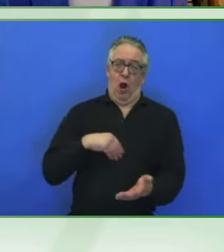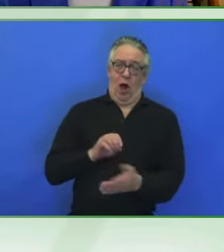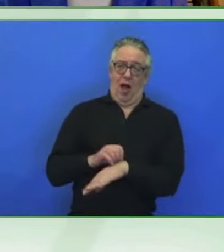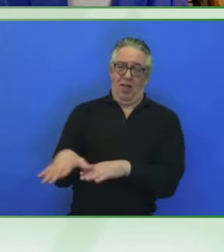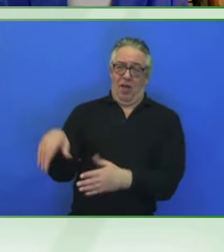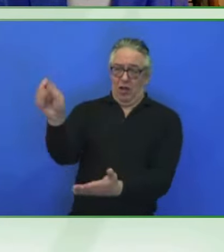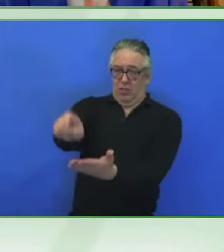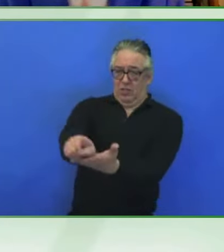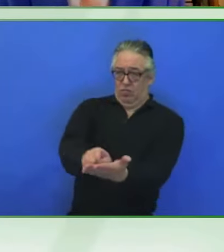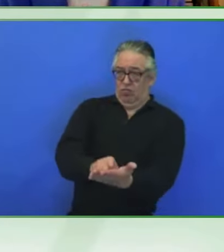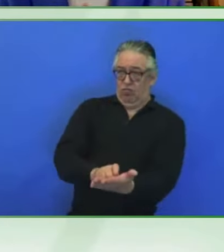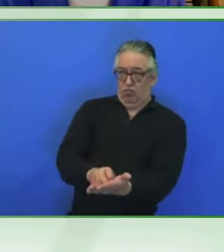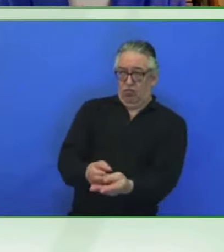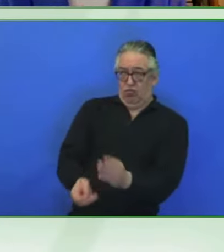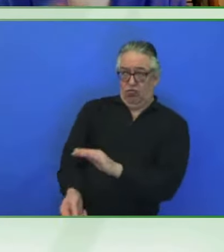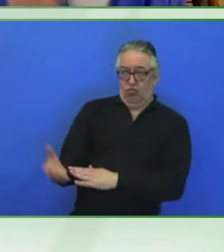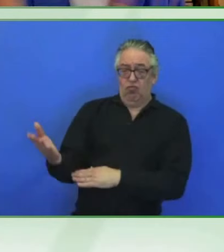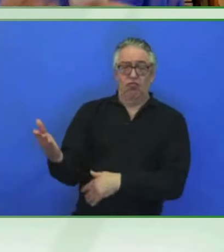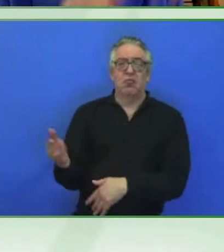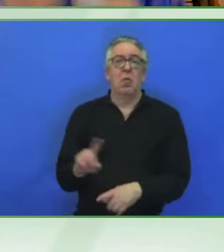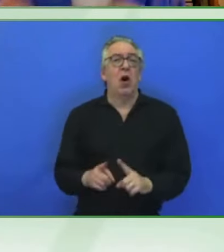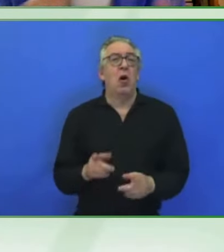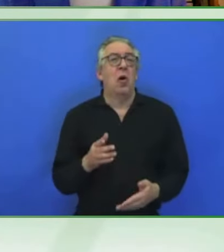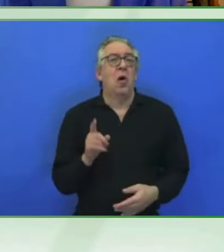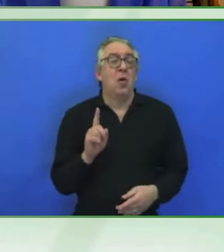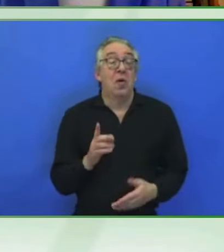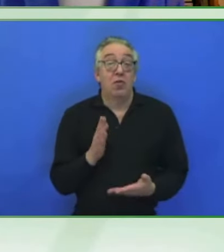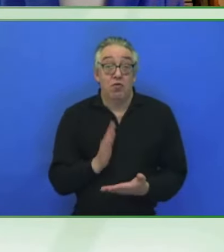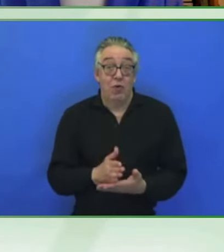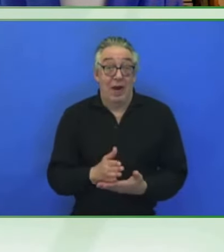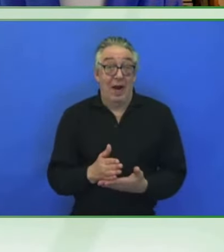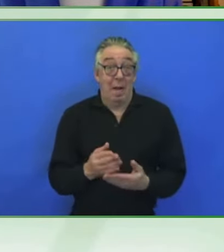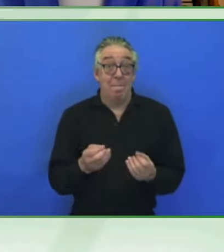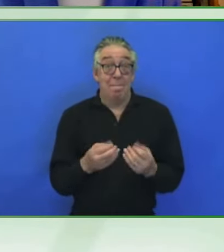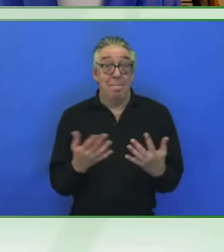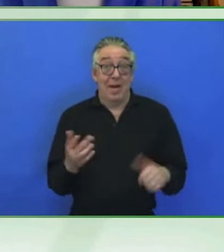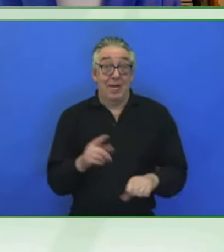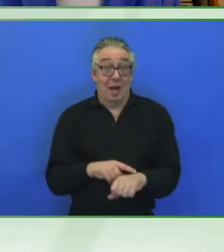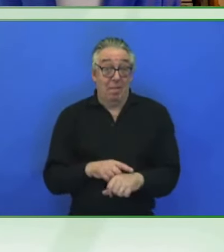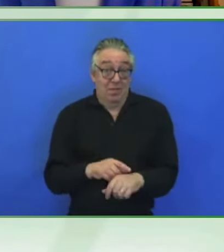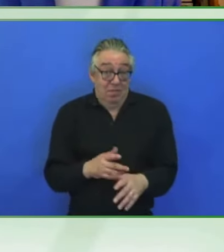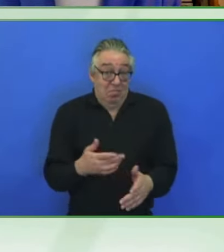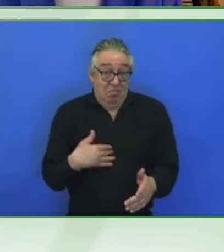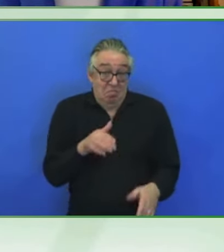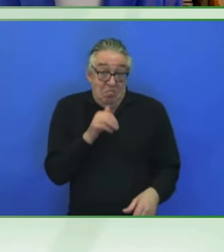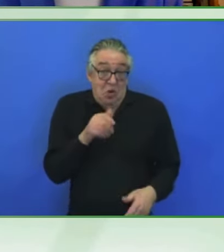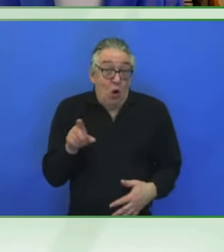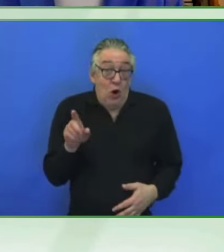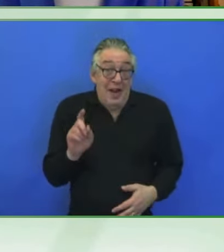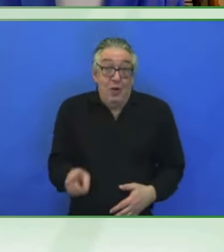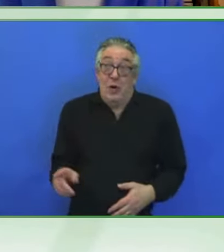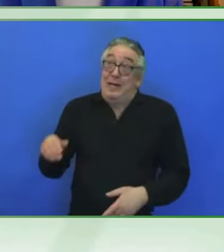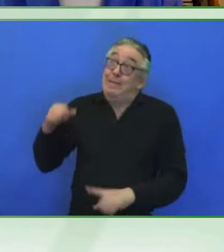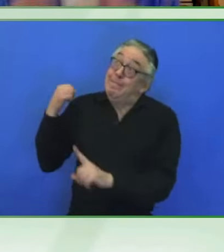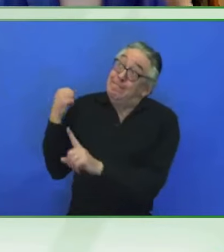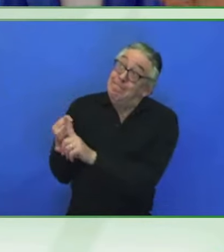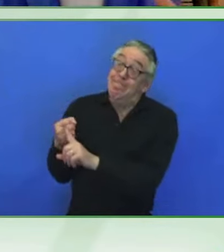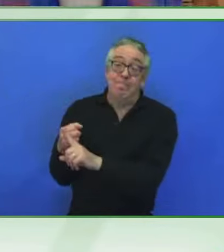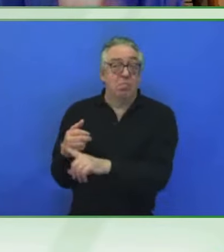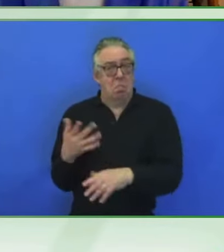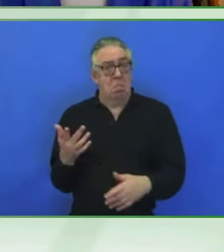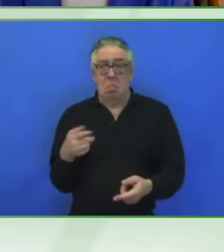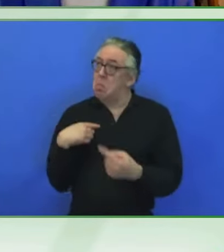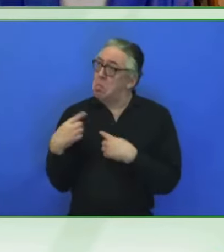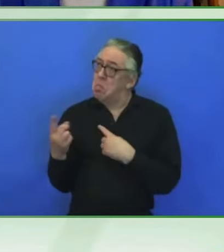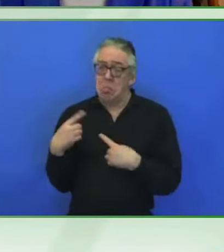be a last resort because we do try to do things together. Okay, last but not least,